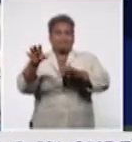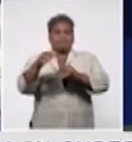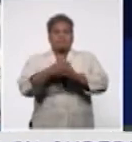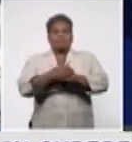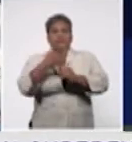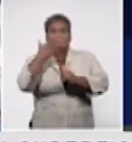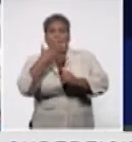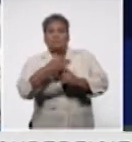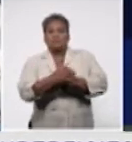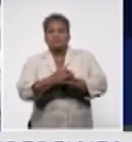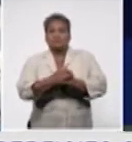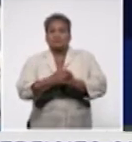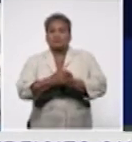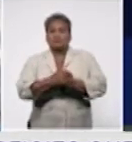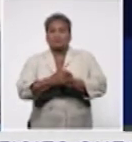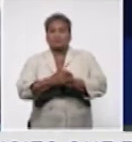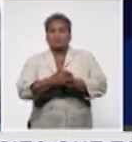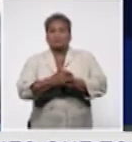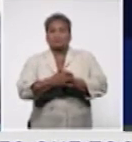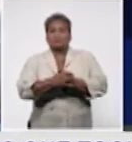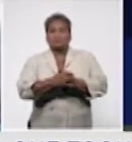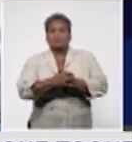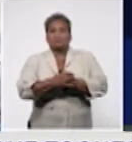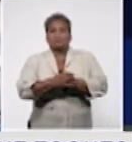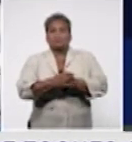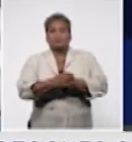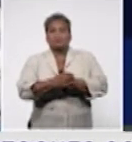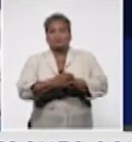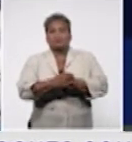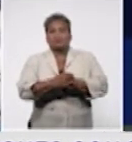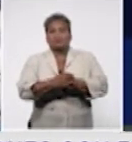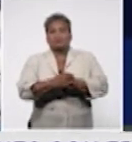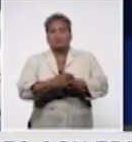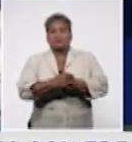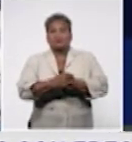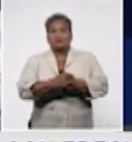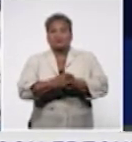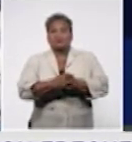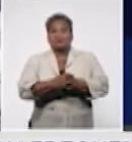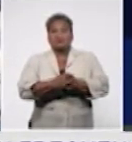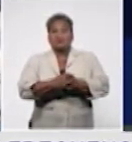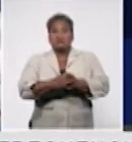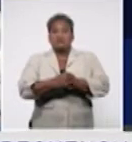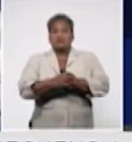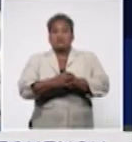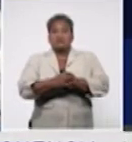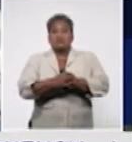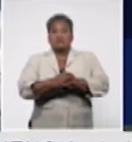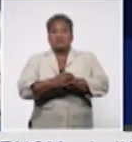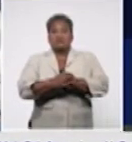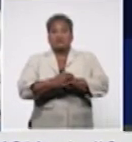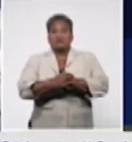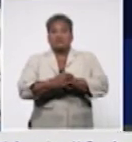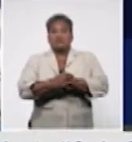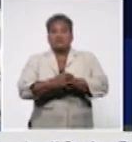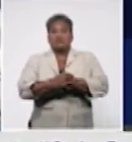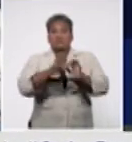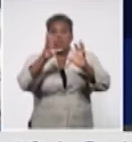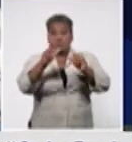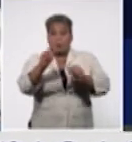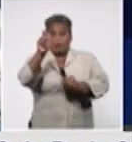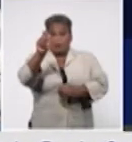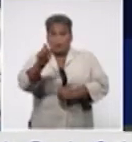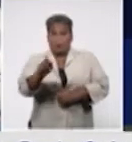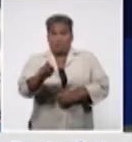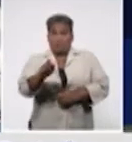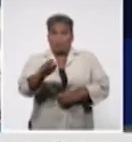stress, confirmed case contacts represent the most significant risk group, hence the importance of tracking down all contacts